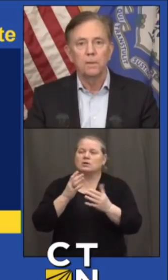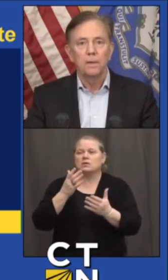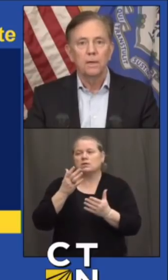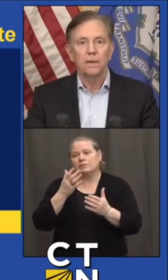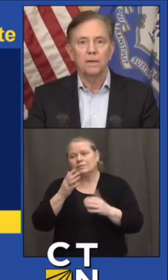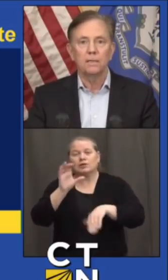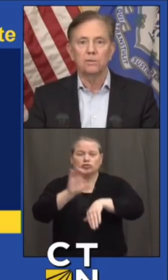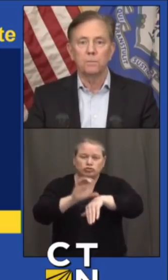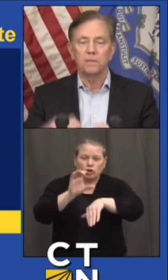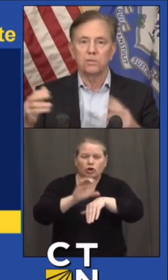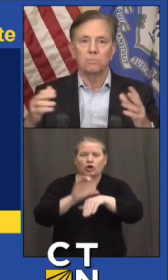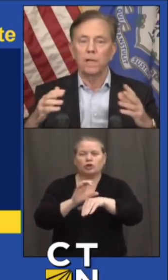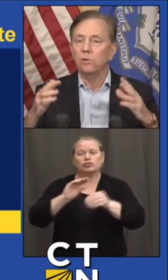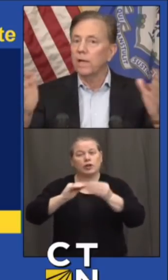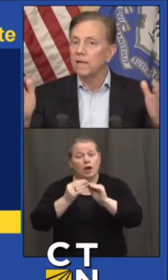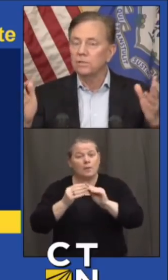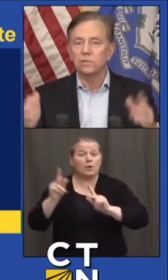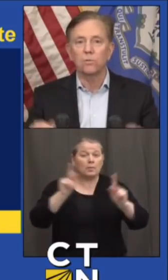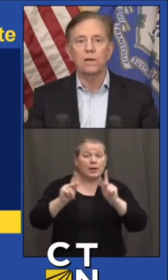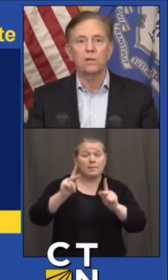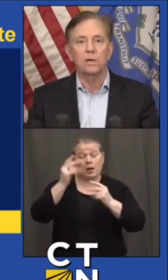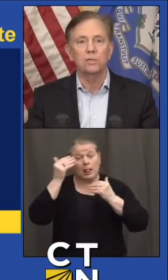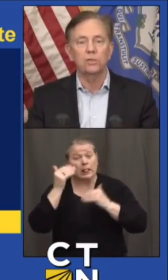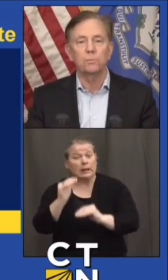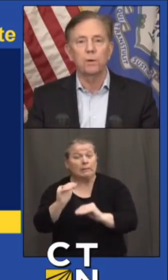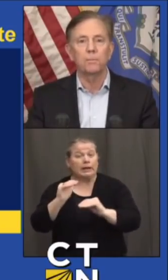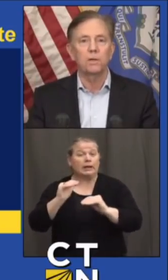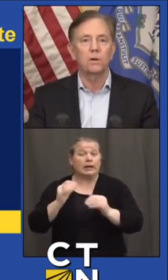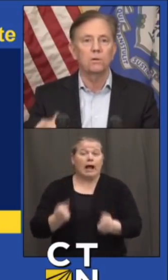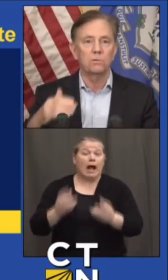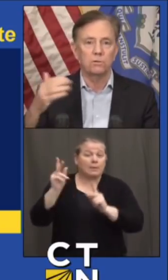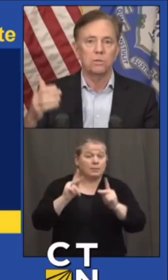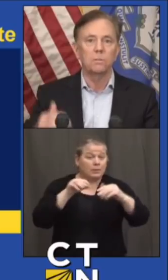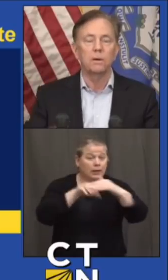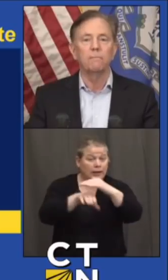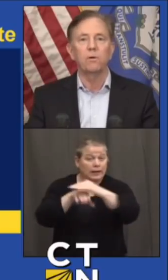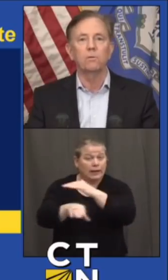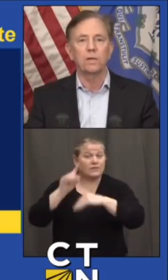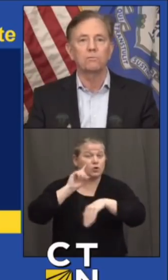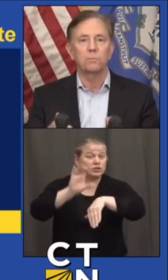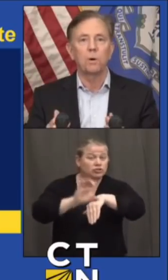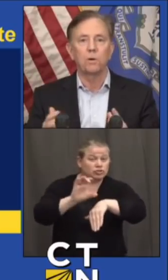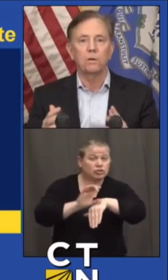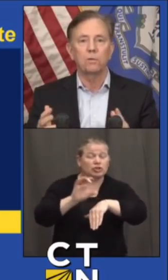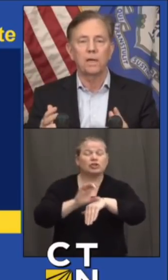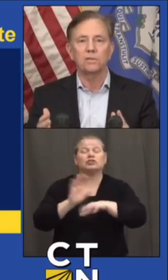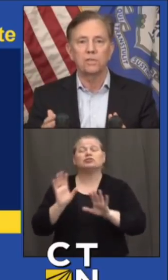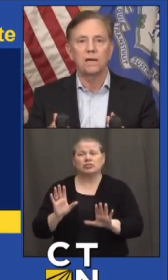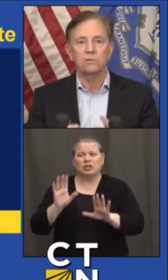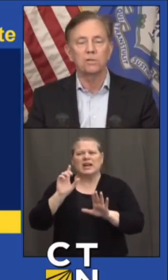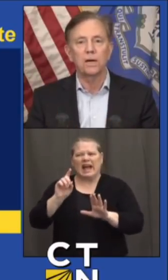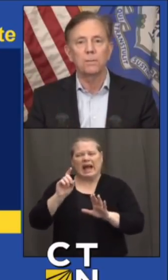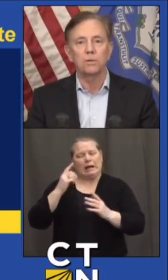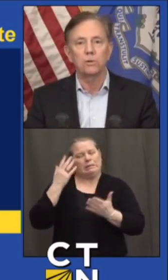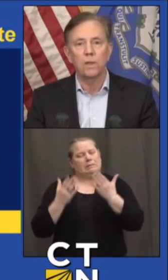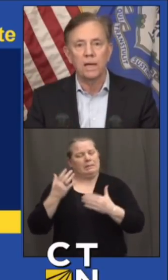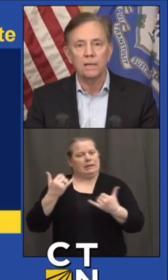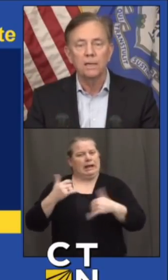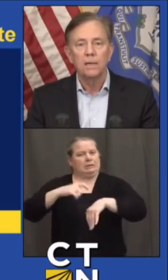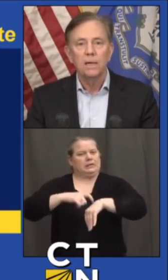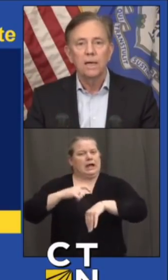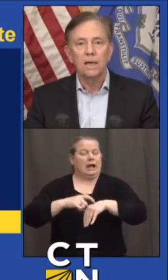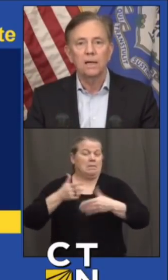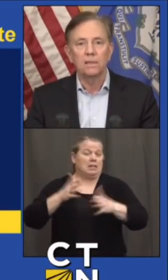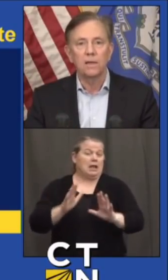worship. There's been some legal cases around the country. You probably know there's some folks outspoken who think now's the time to do